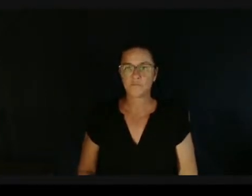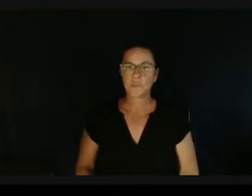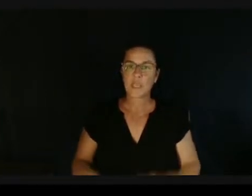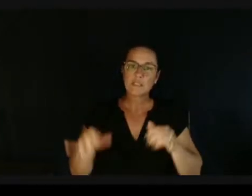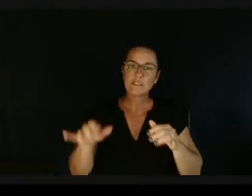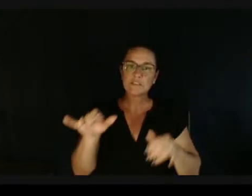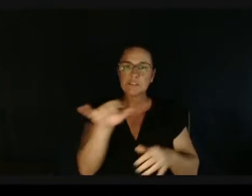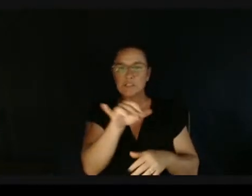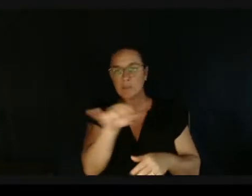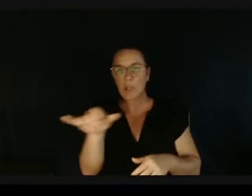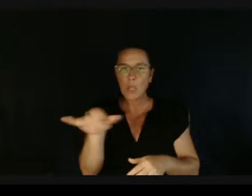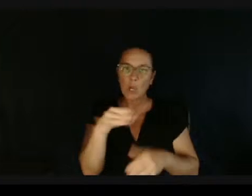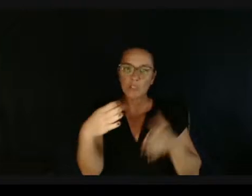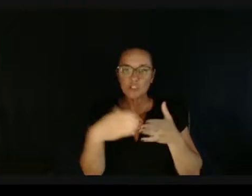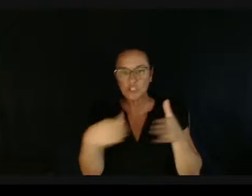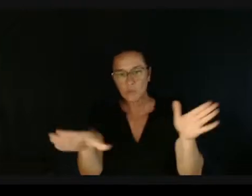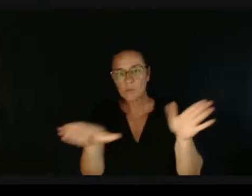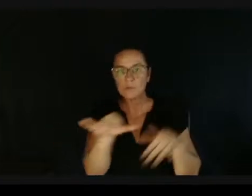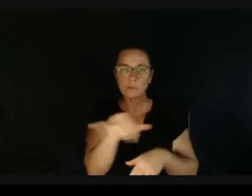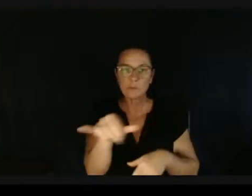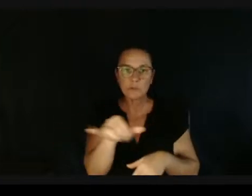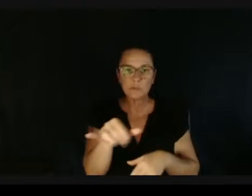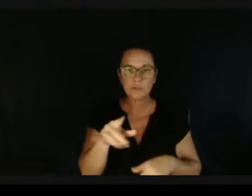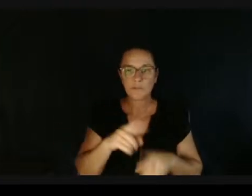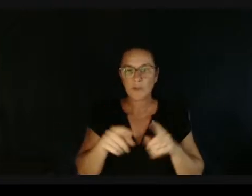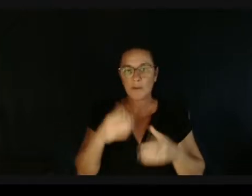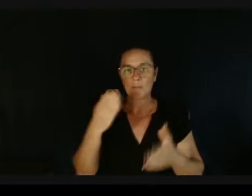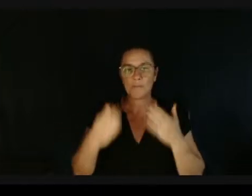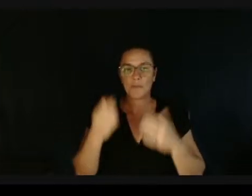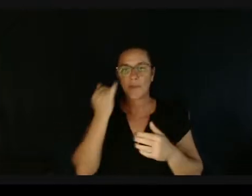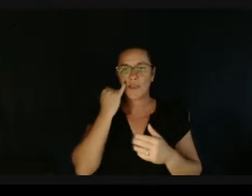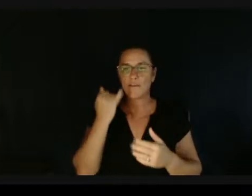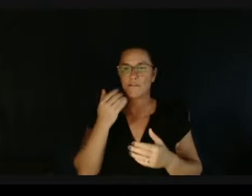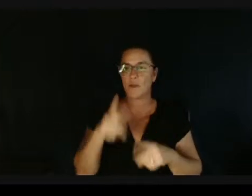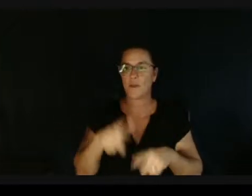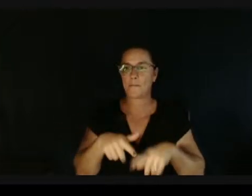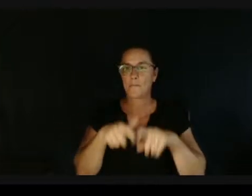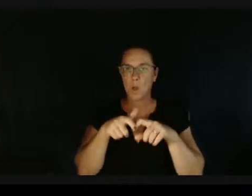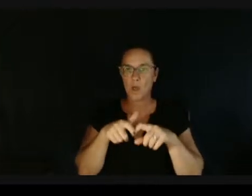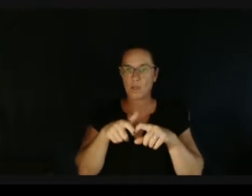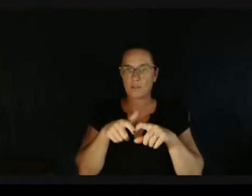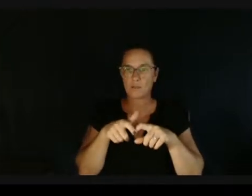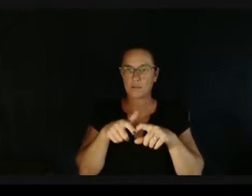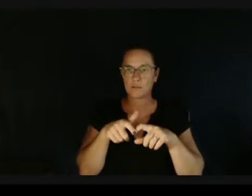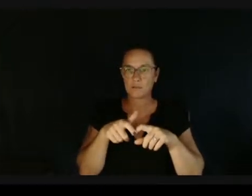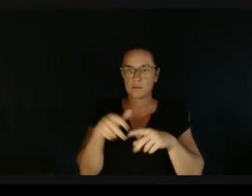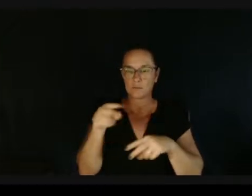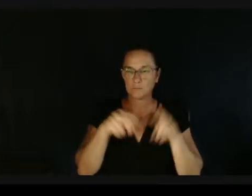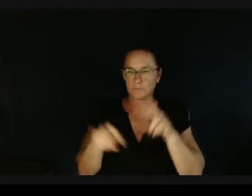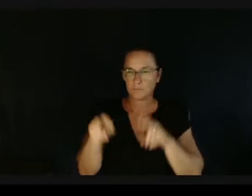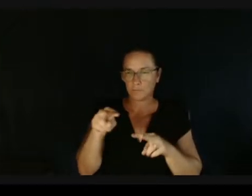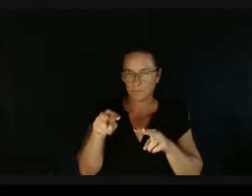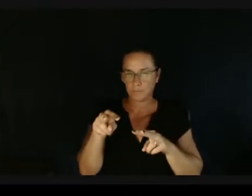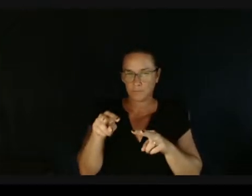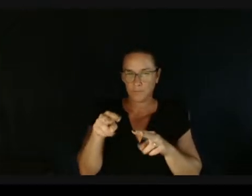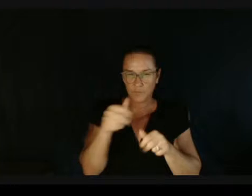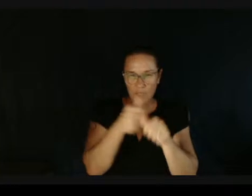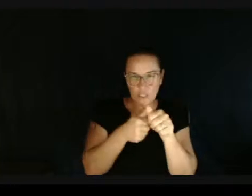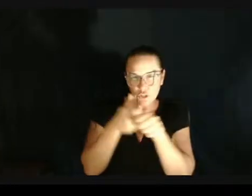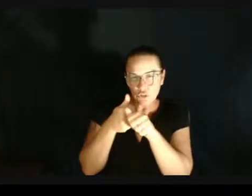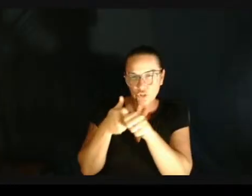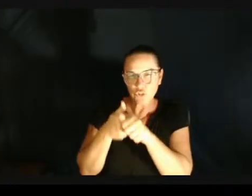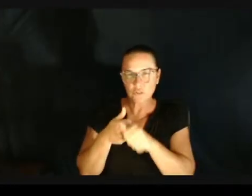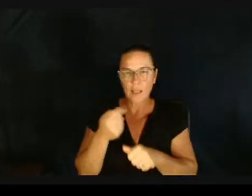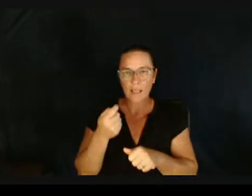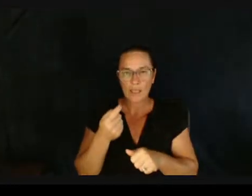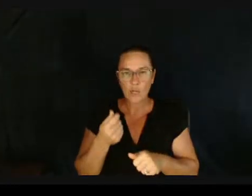overall, but maybe if I pause it and go through one at a time, here's a slight